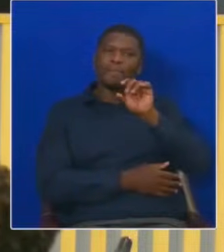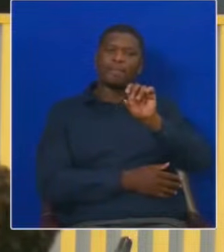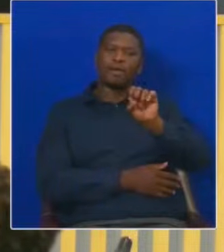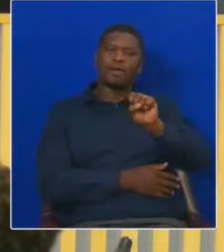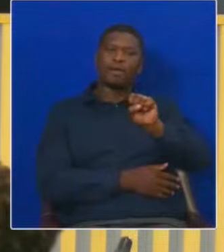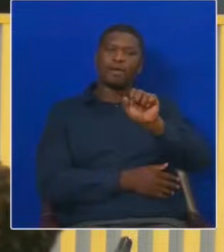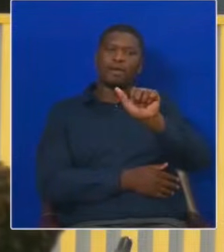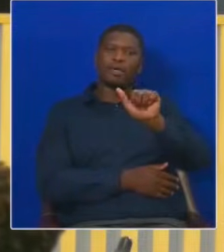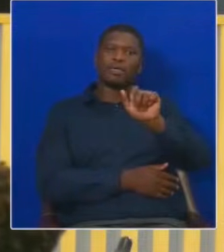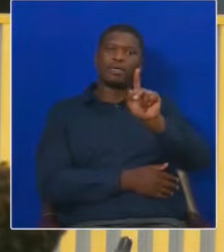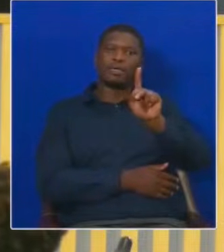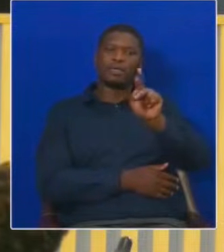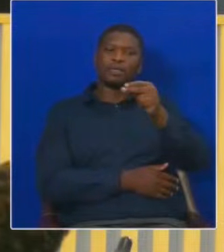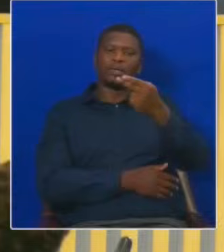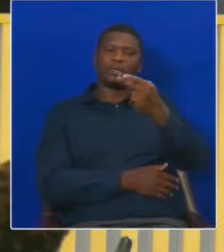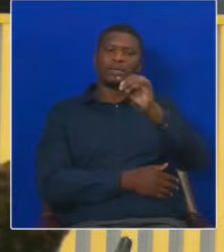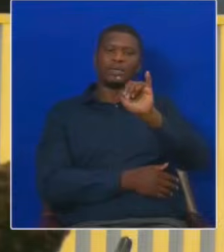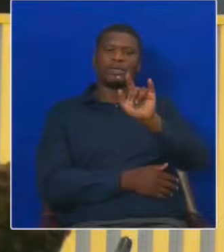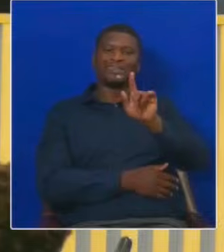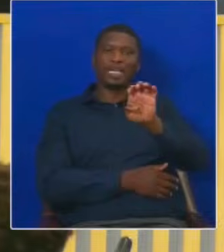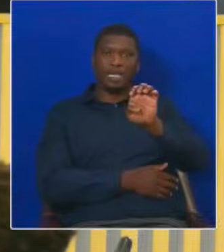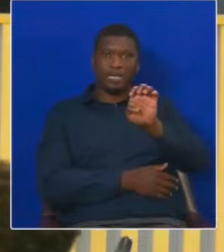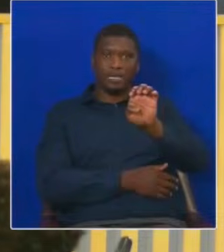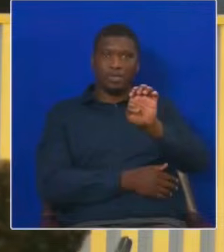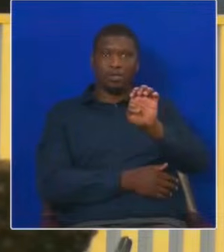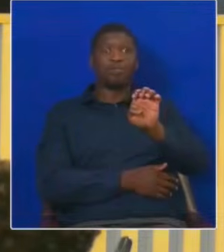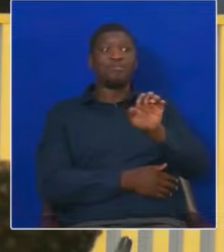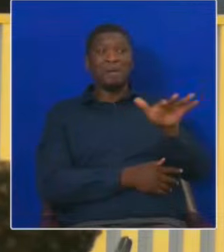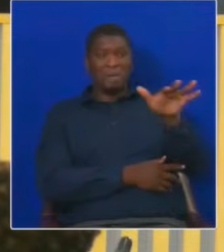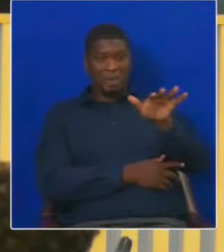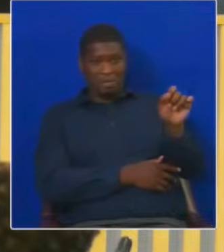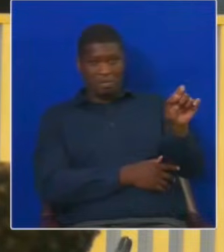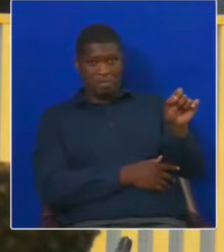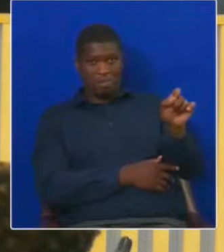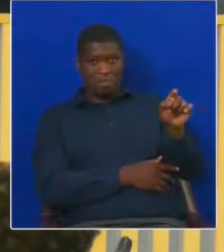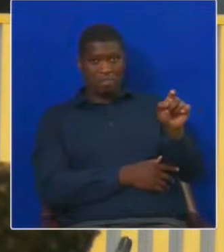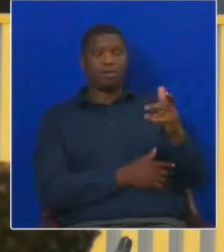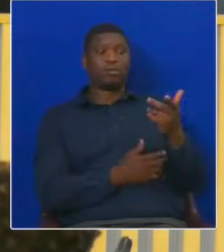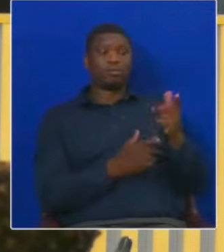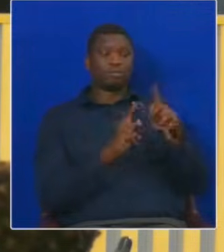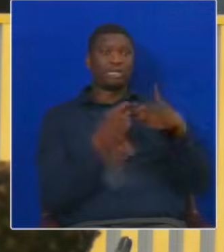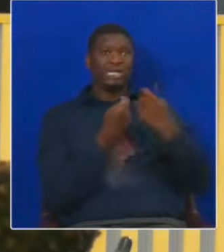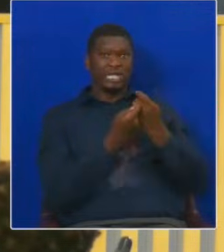the combat members gained entrance into the property,